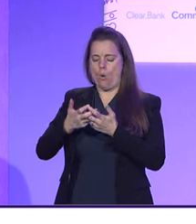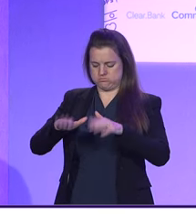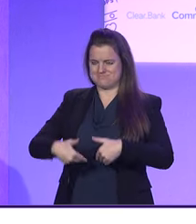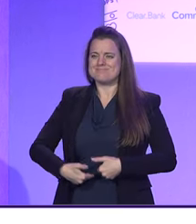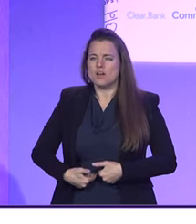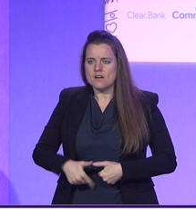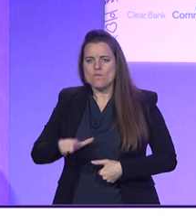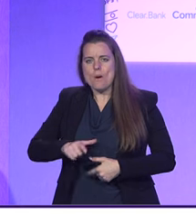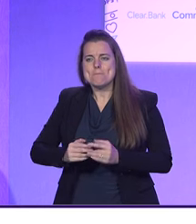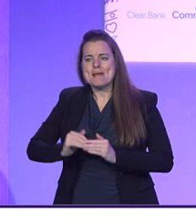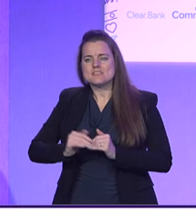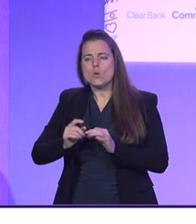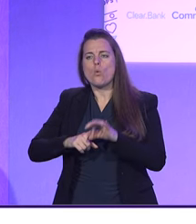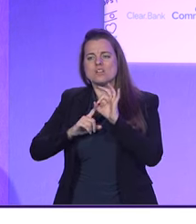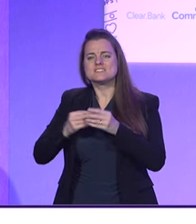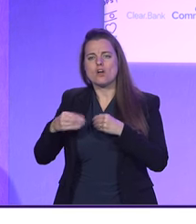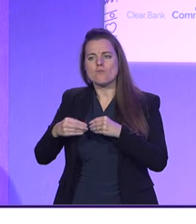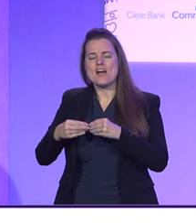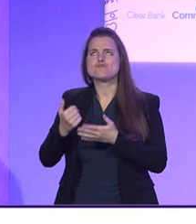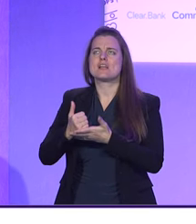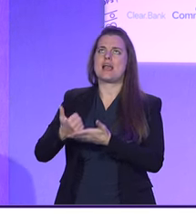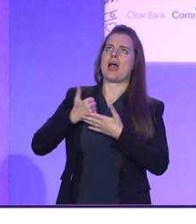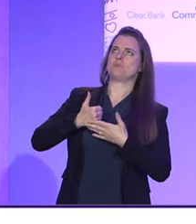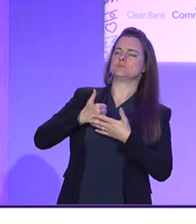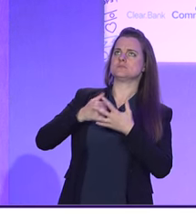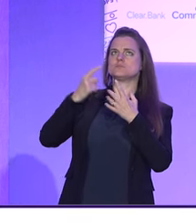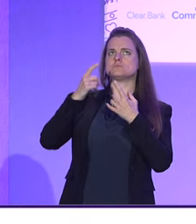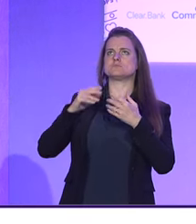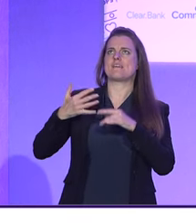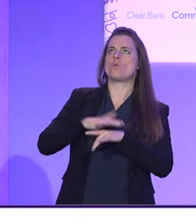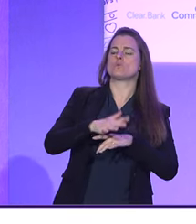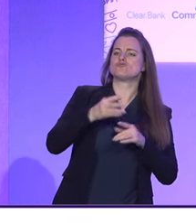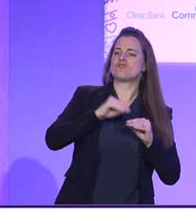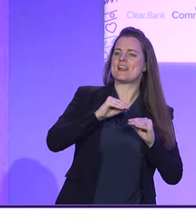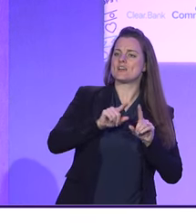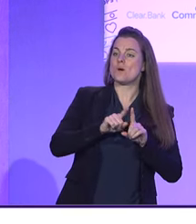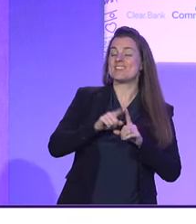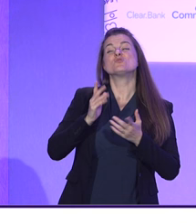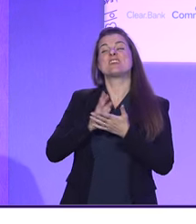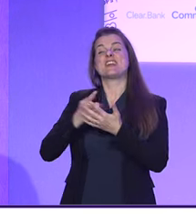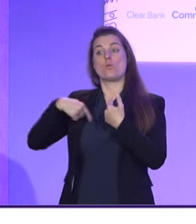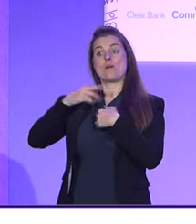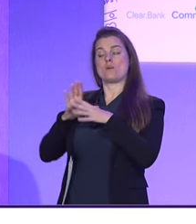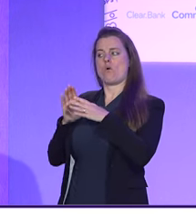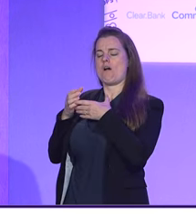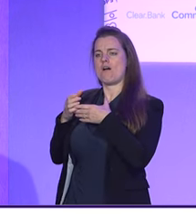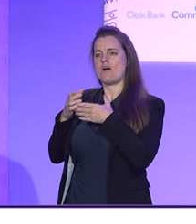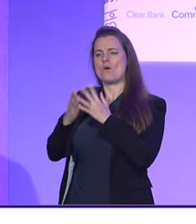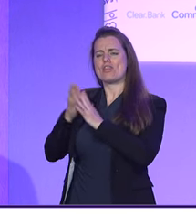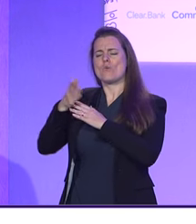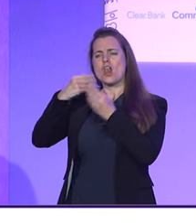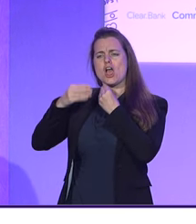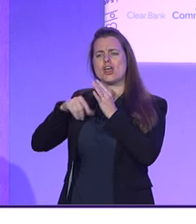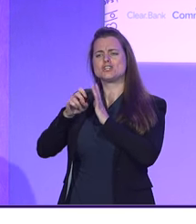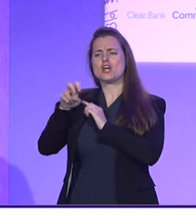software are actually really applicable for thinking about your training as well. It was a bit of a surprise to us. We went through our own learning journey to sort of rediscover that where